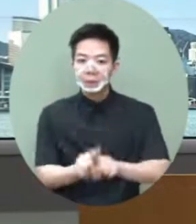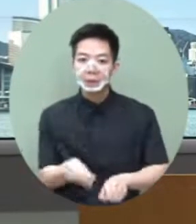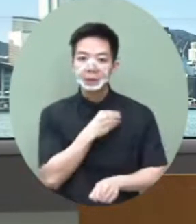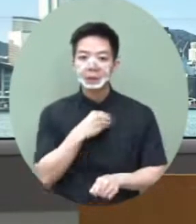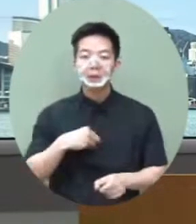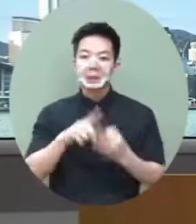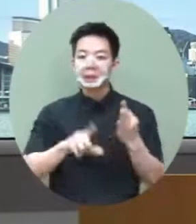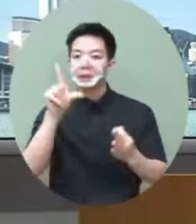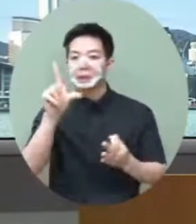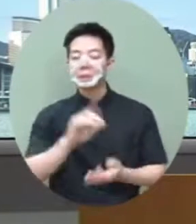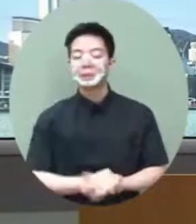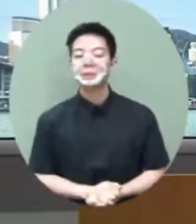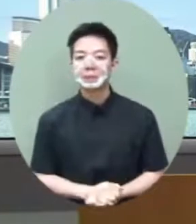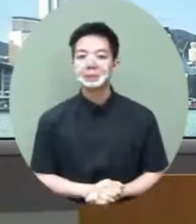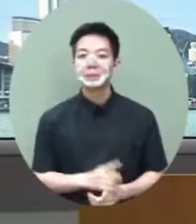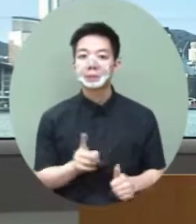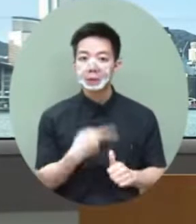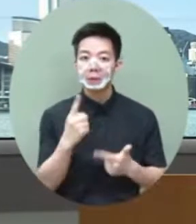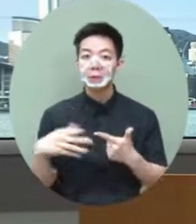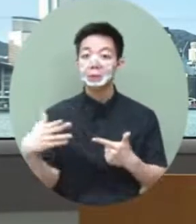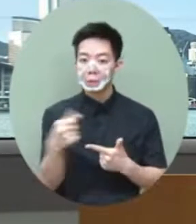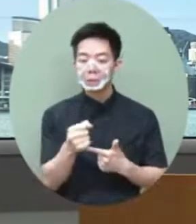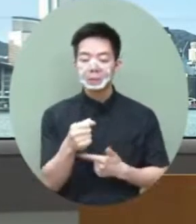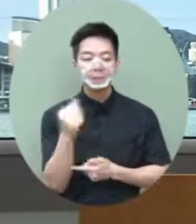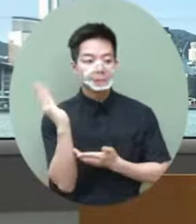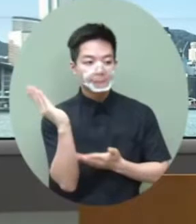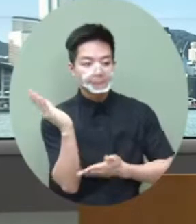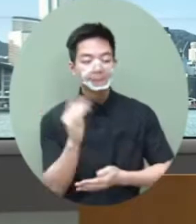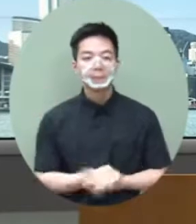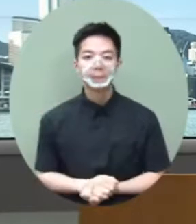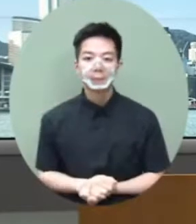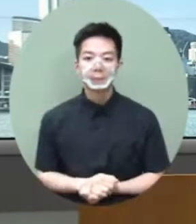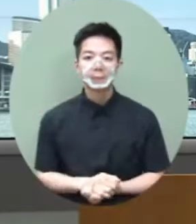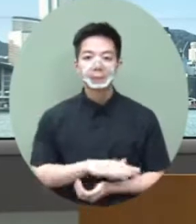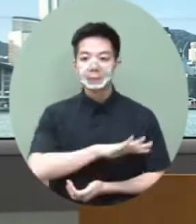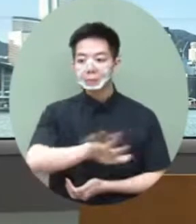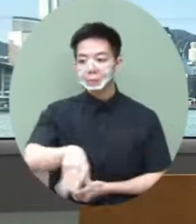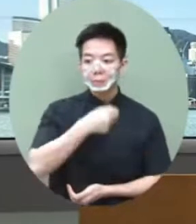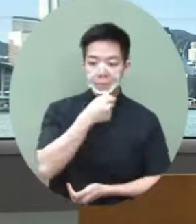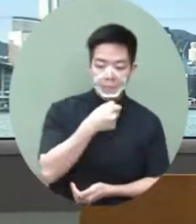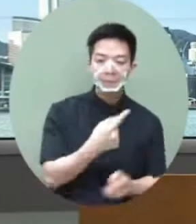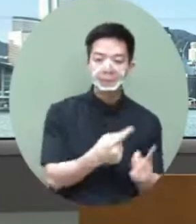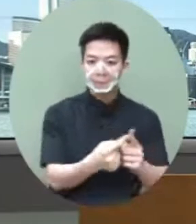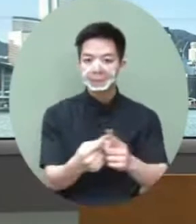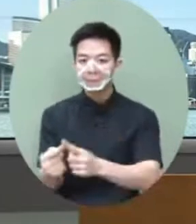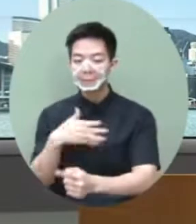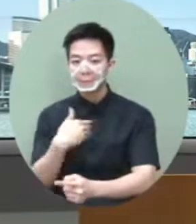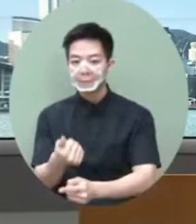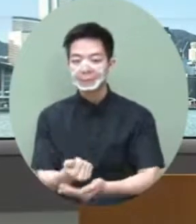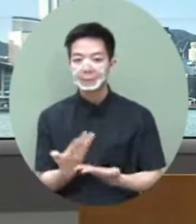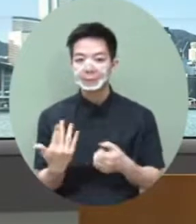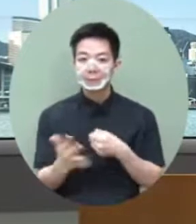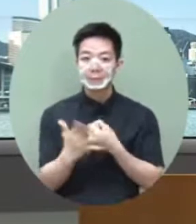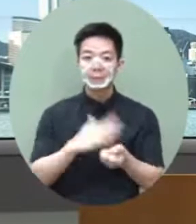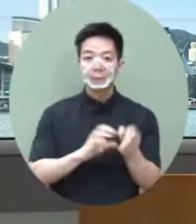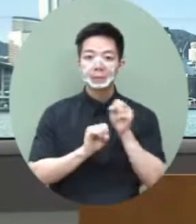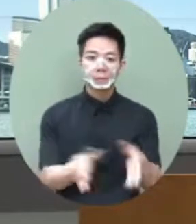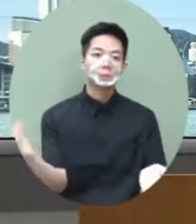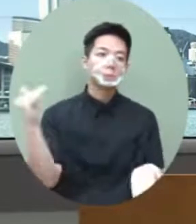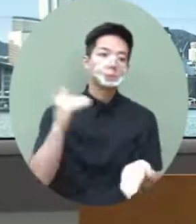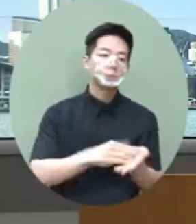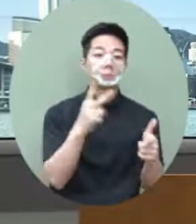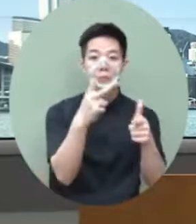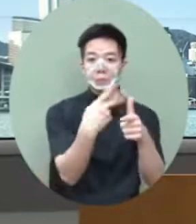Chang Shok Kwan, and Chief Manager of the Hospital Authority, Dr. Lau Ka Hin. We'll first hear from the Undersecretary. Good